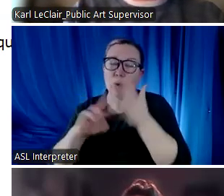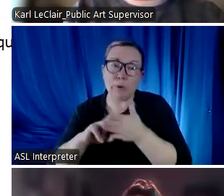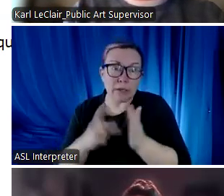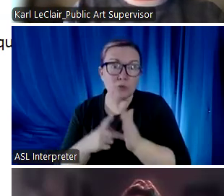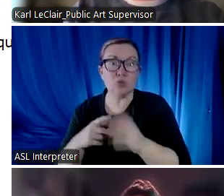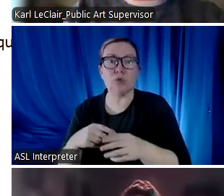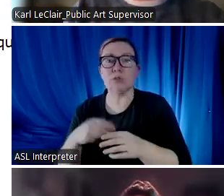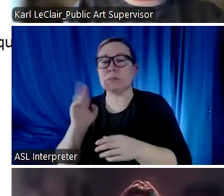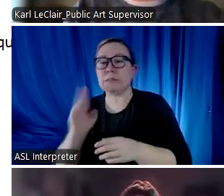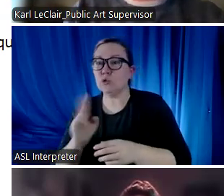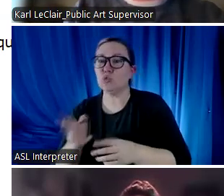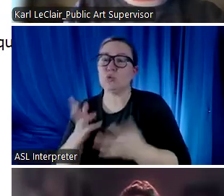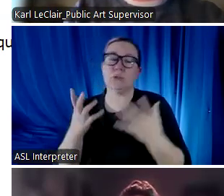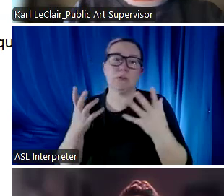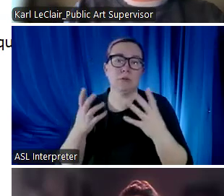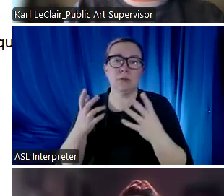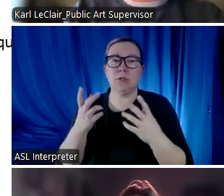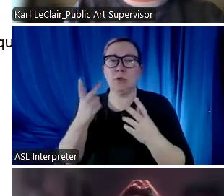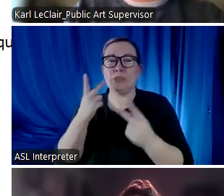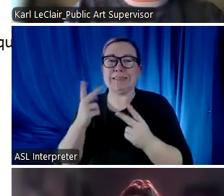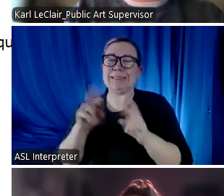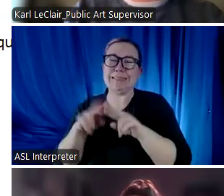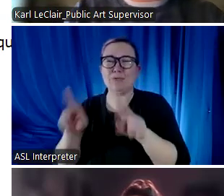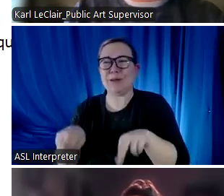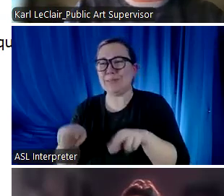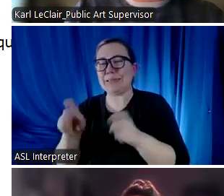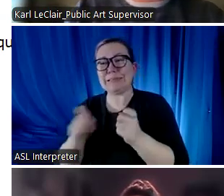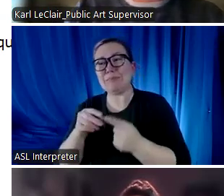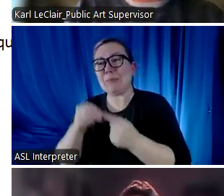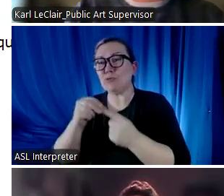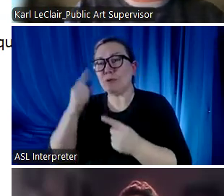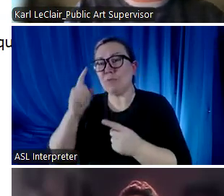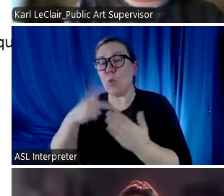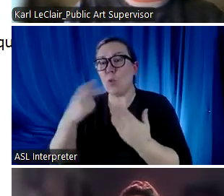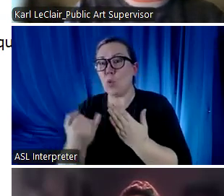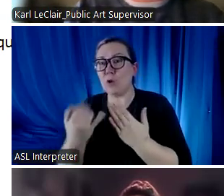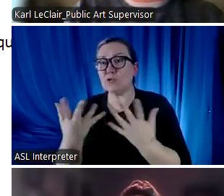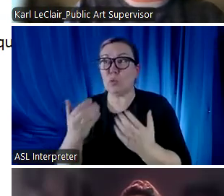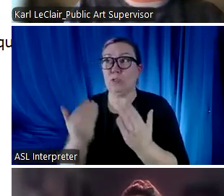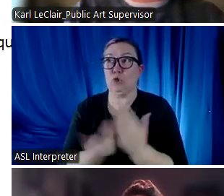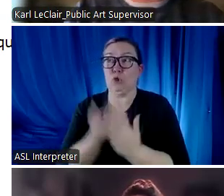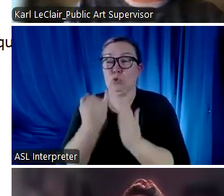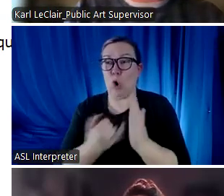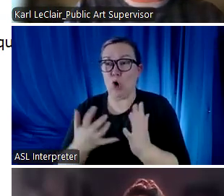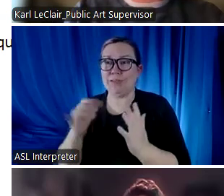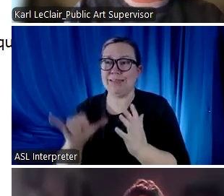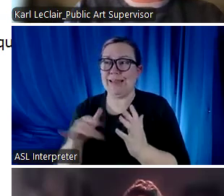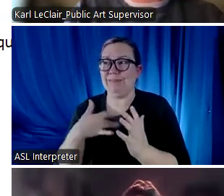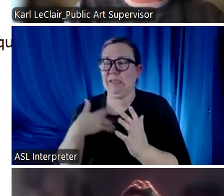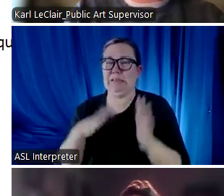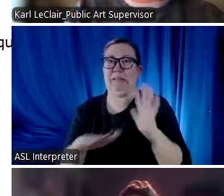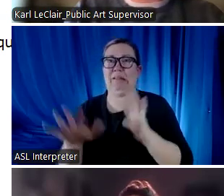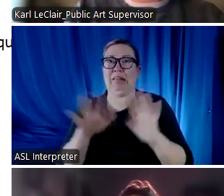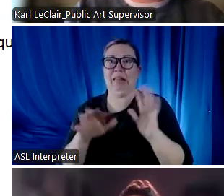or. We found that resumes, especially on projects where we're trying to encourage emerging level artists, can be pretty daunting, or can